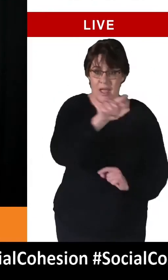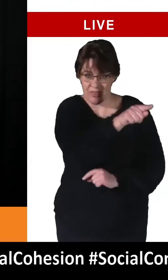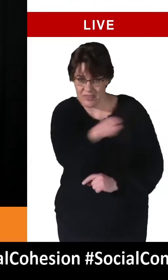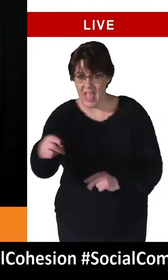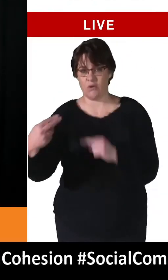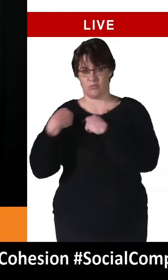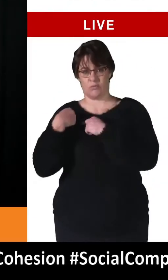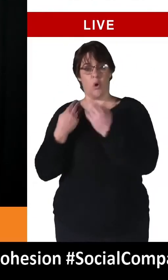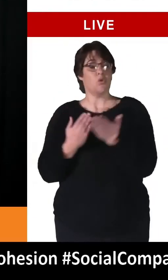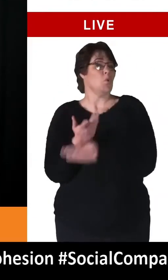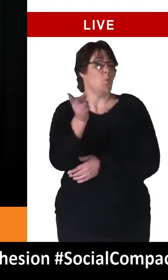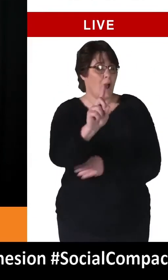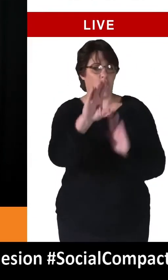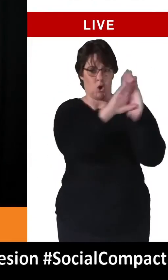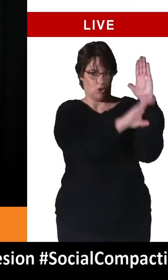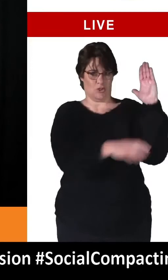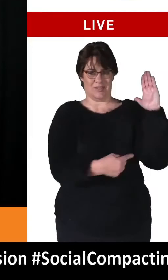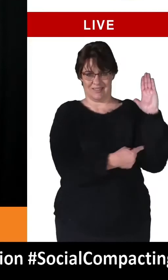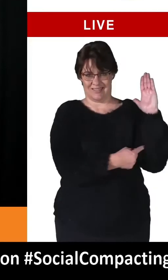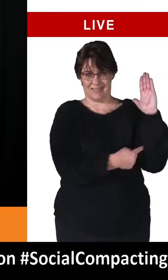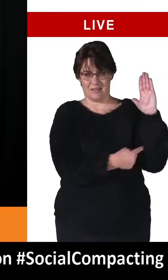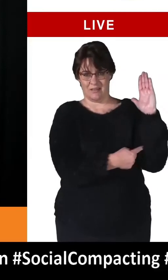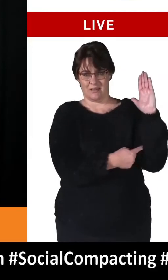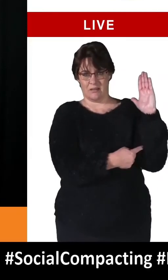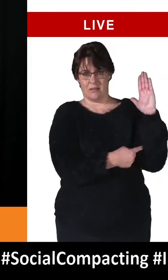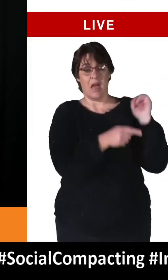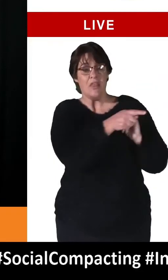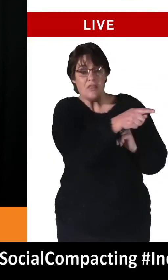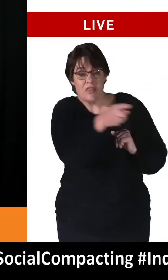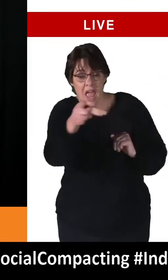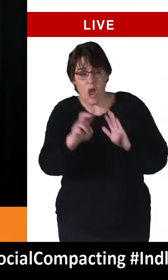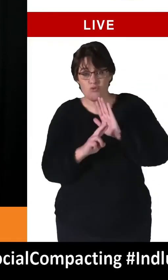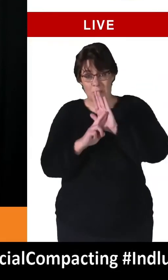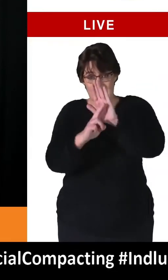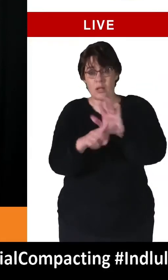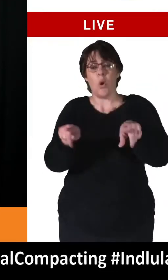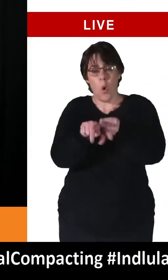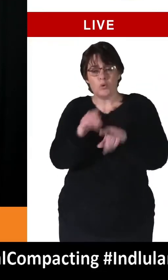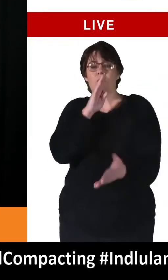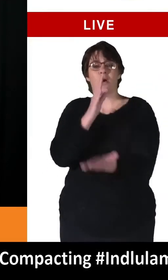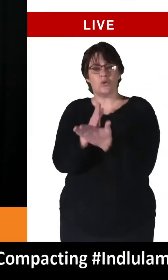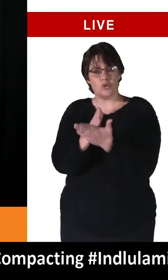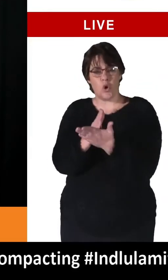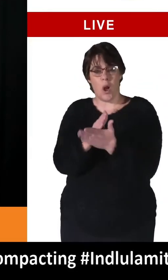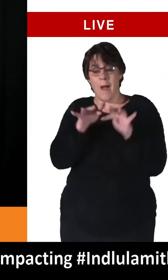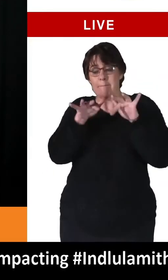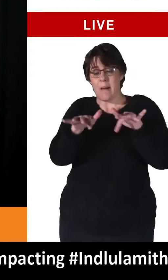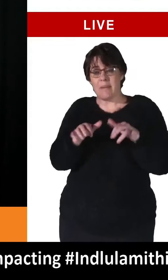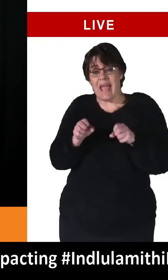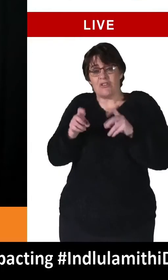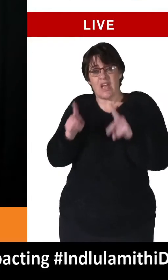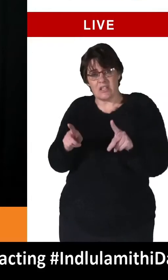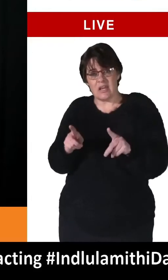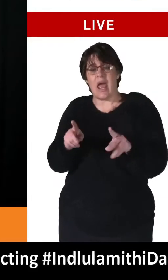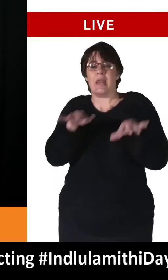by the Constitution to represent, but also to ensure that public education and